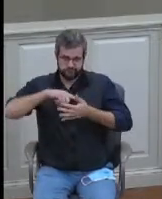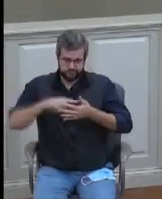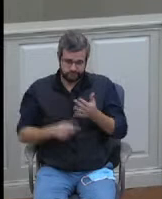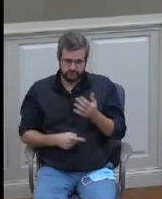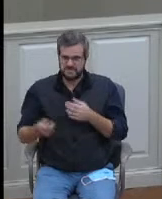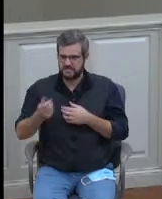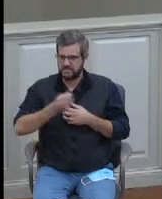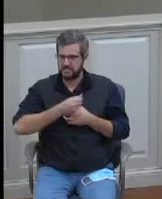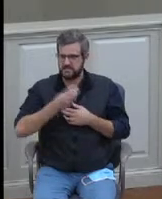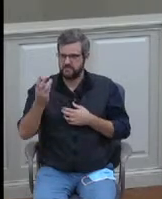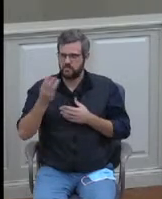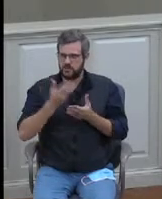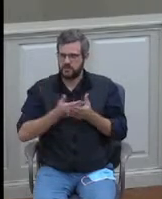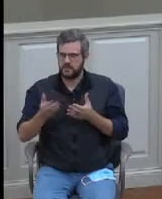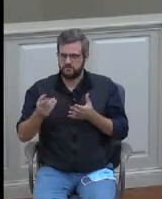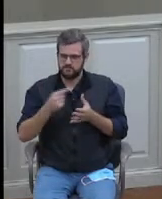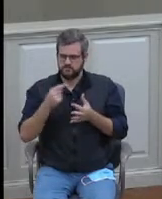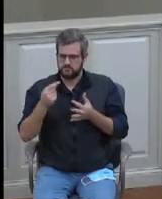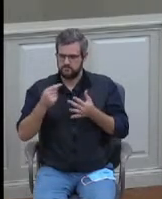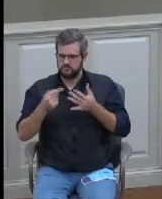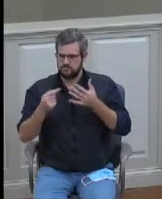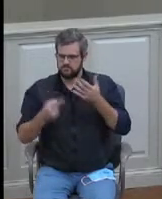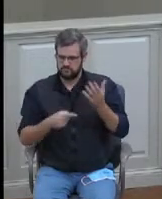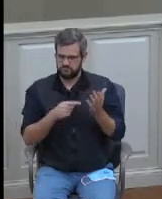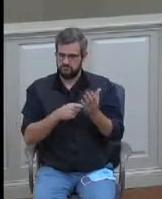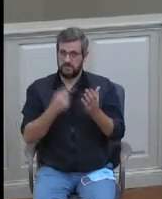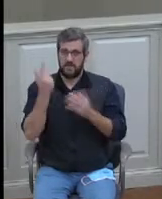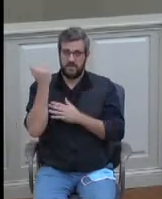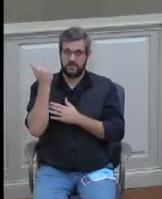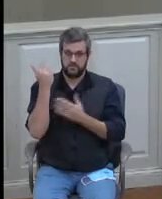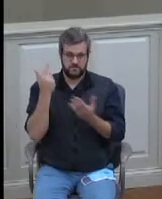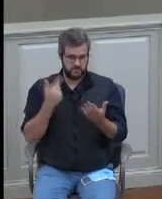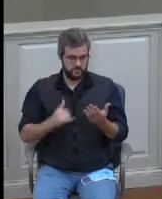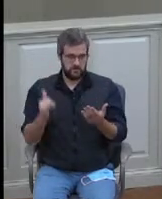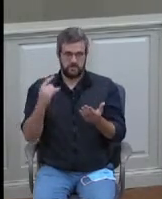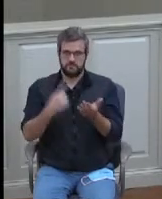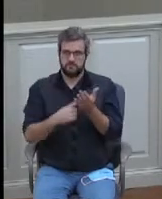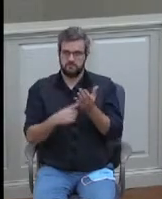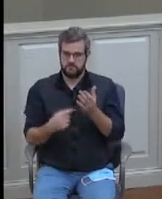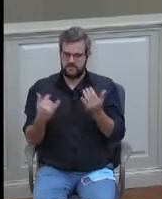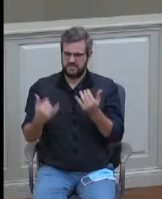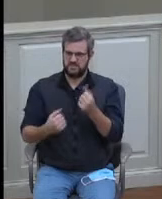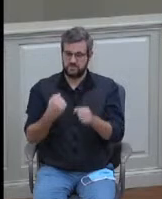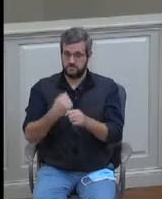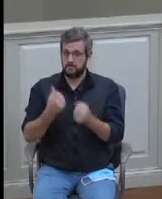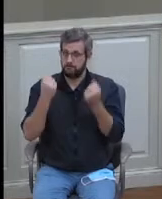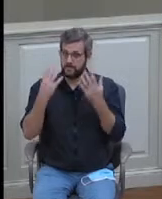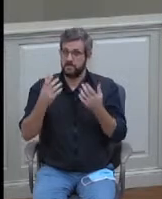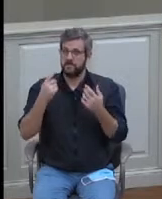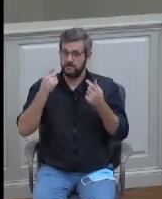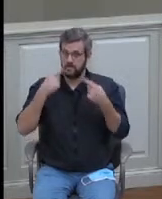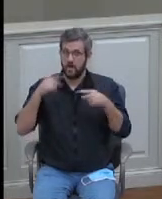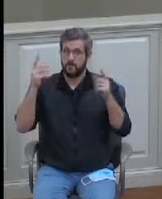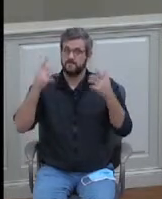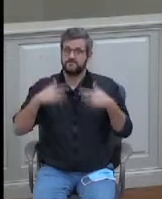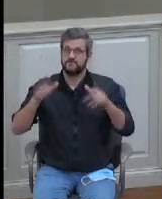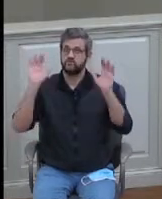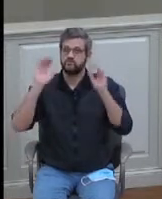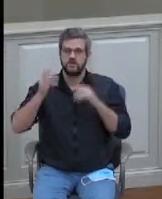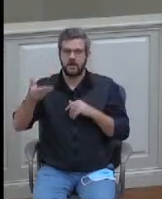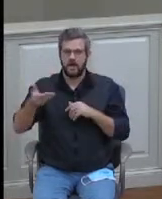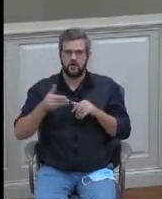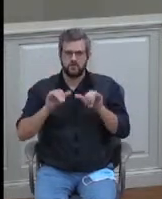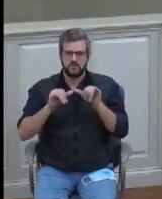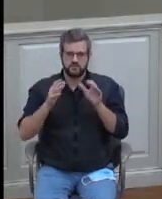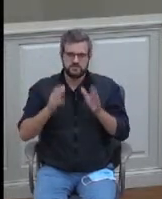several items that were on our list last year that we want to talk about. A lot of them's been accomplished, such as hiring